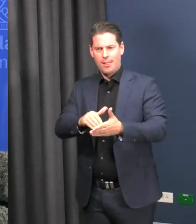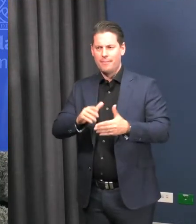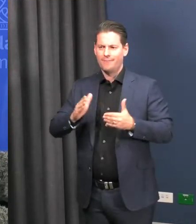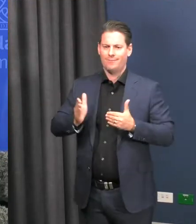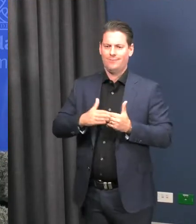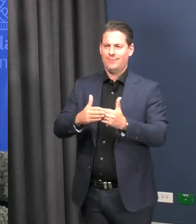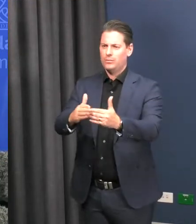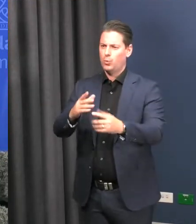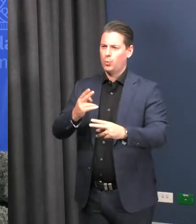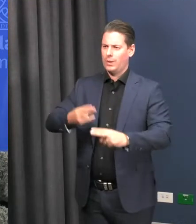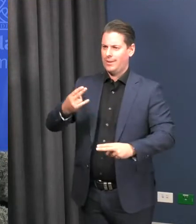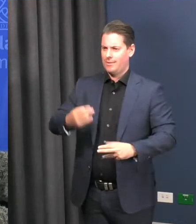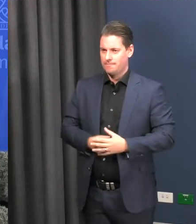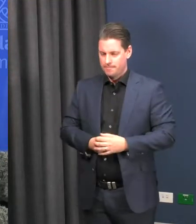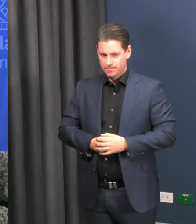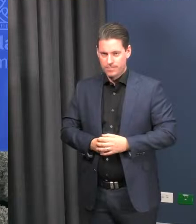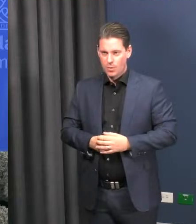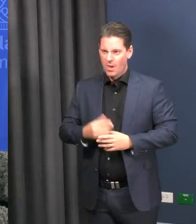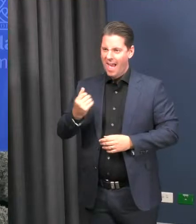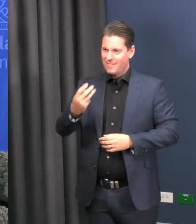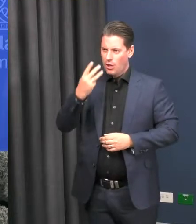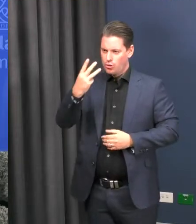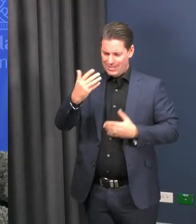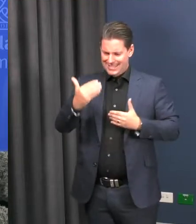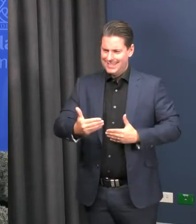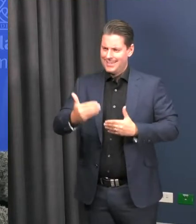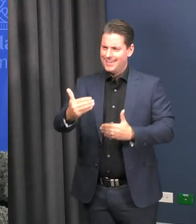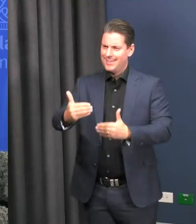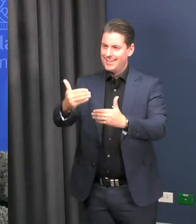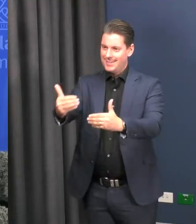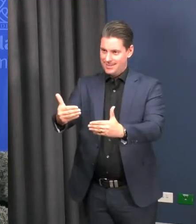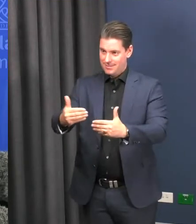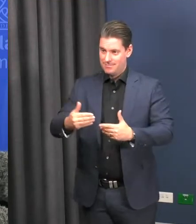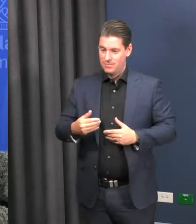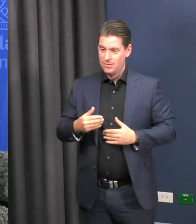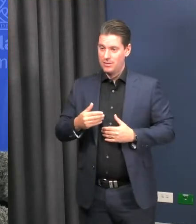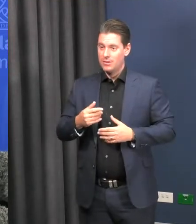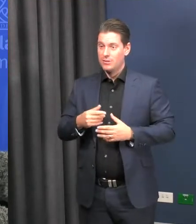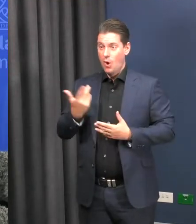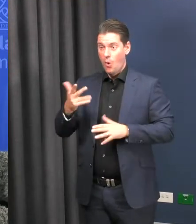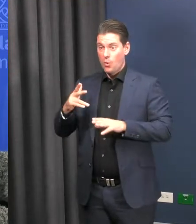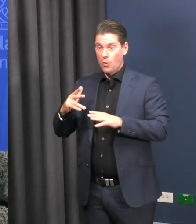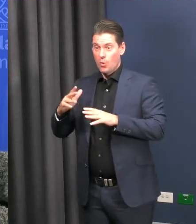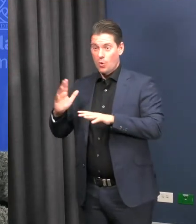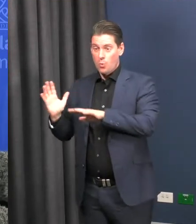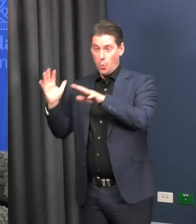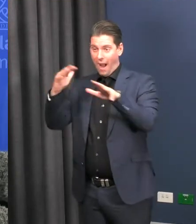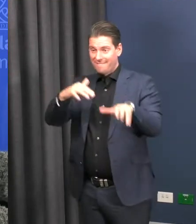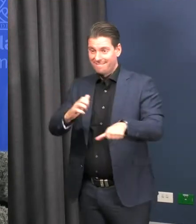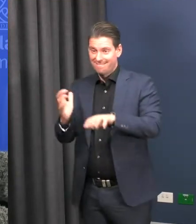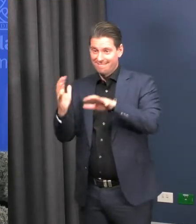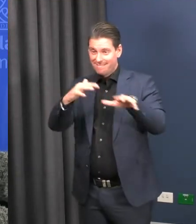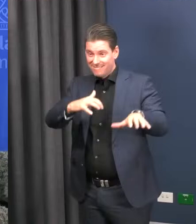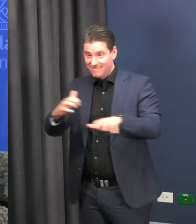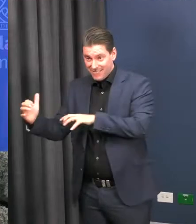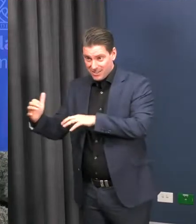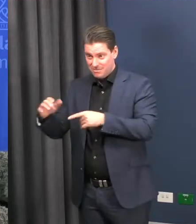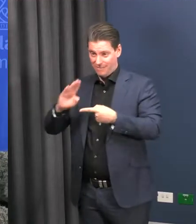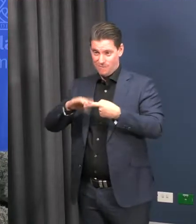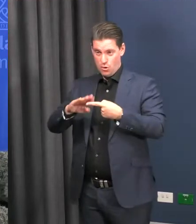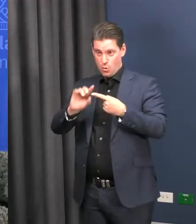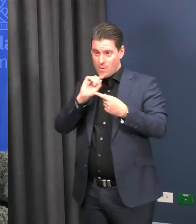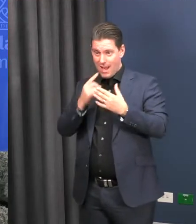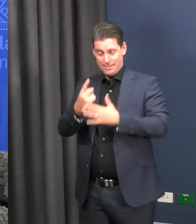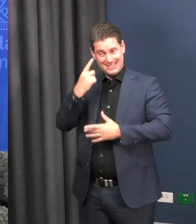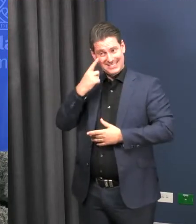remind Queensland, I've been speaking about 3 phases of this. Spoke about the first, which was the big surf and the erosion. We have seen that in multiple places